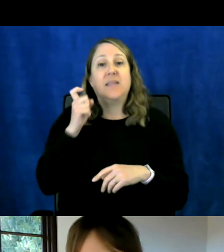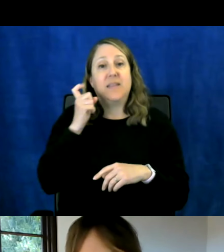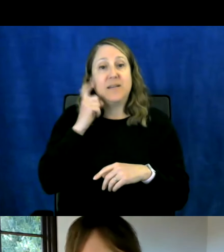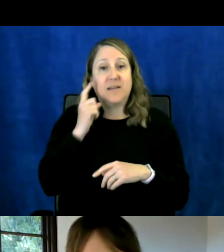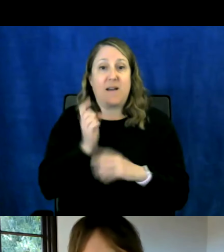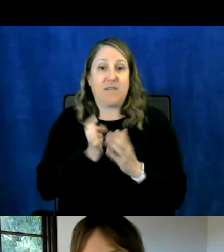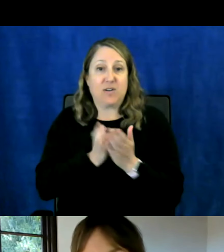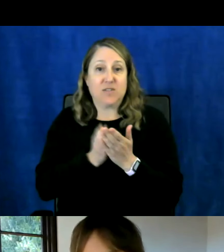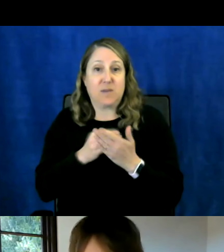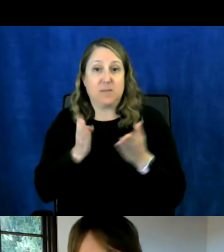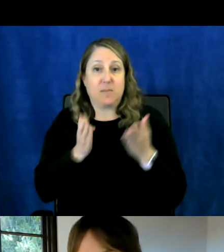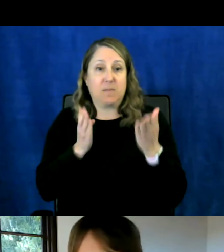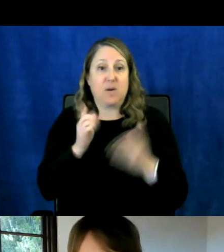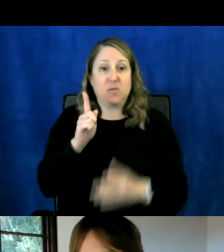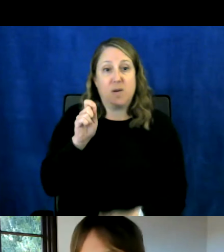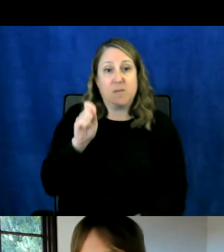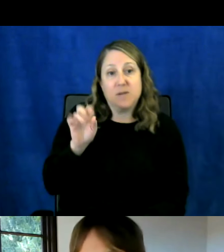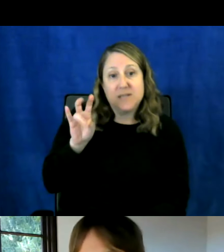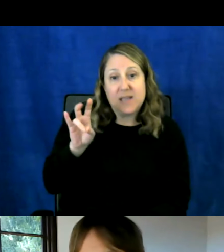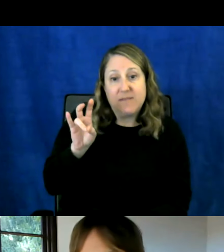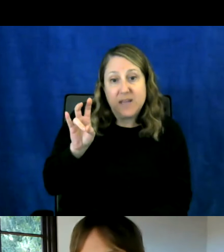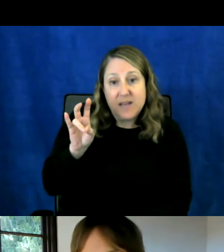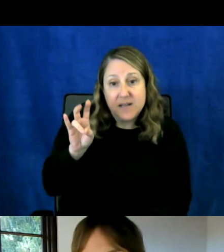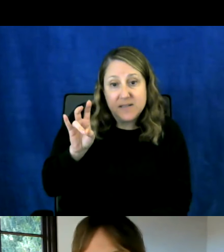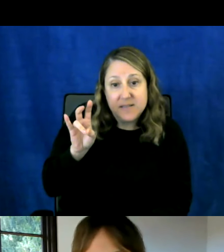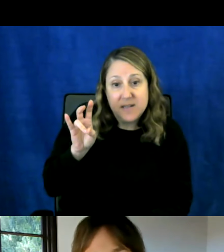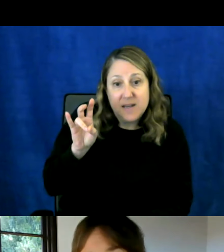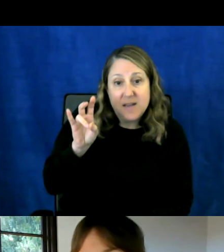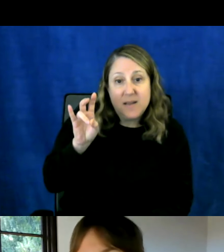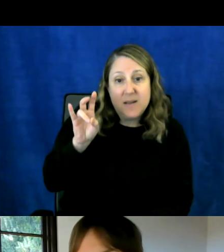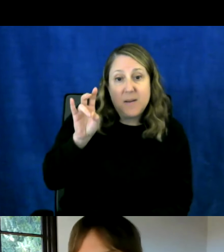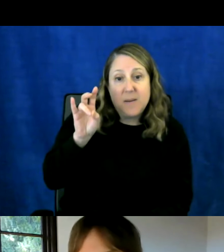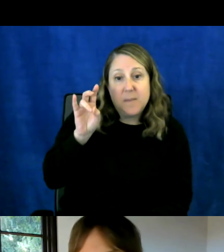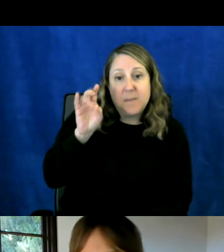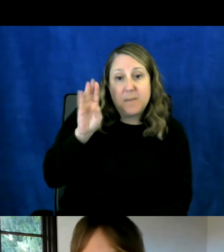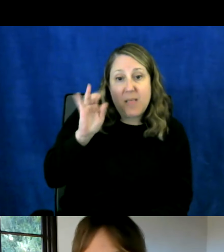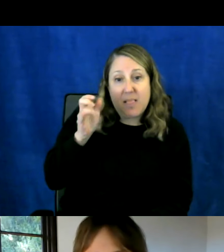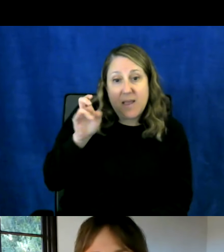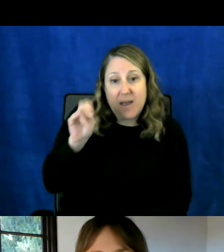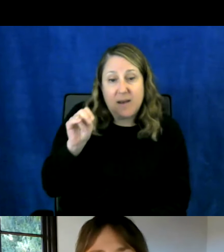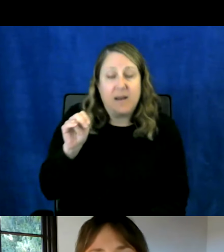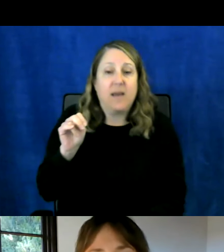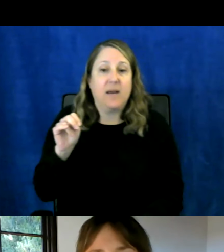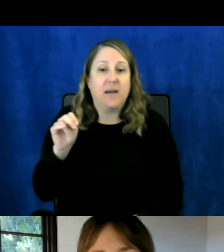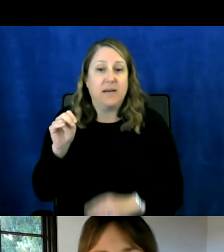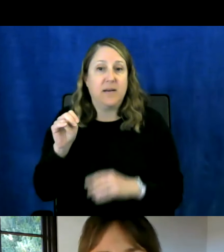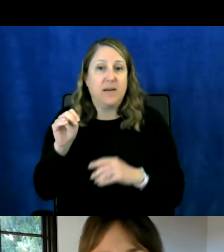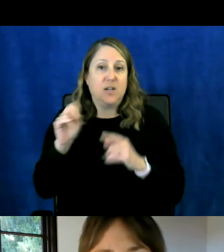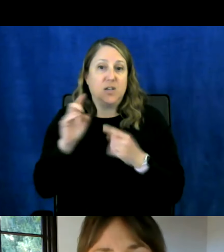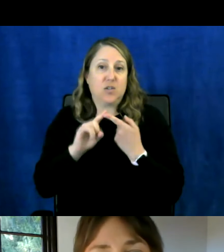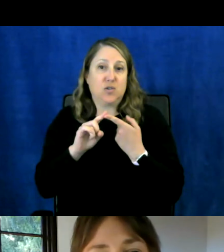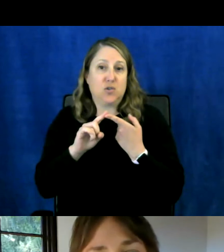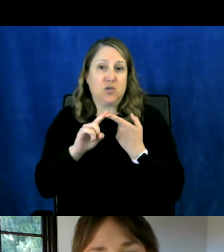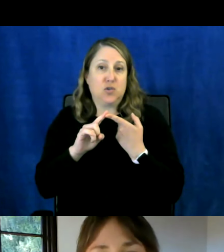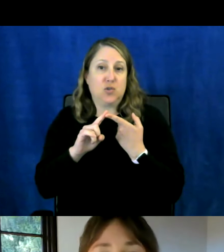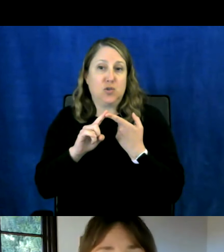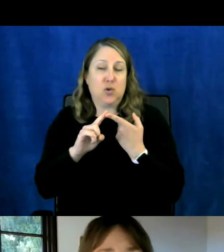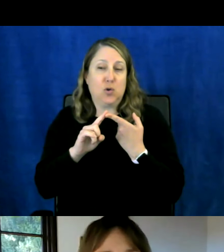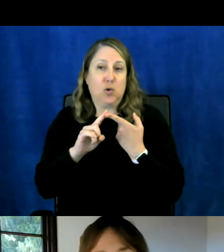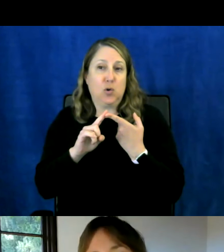billion to focus on both within our agency here at CalHHS and within the Labor and Workforce Development Agency to create